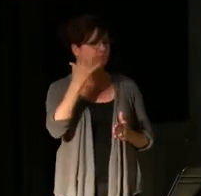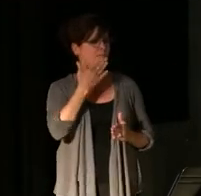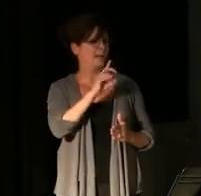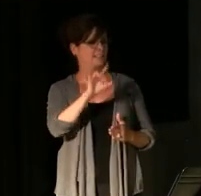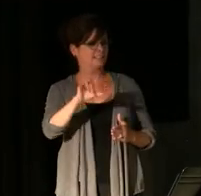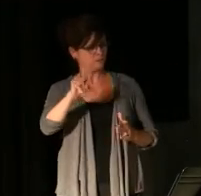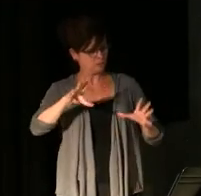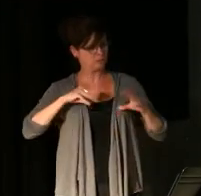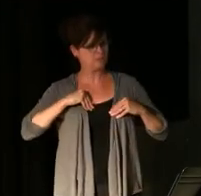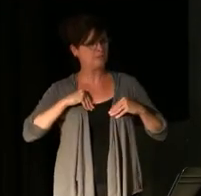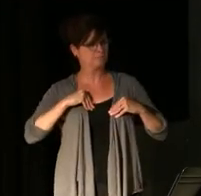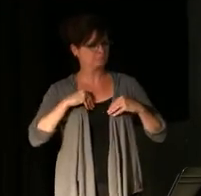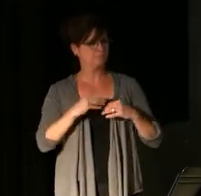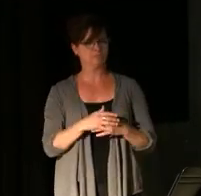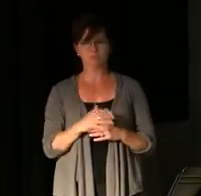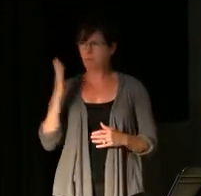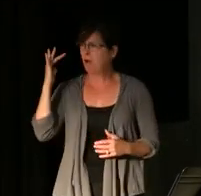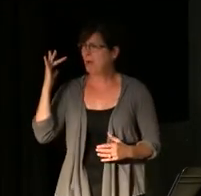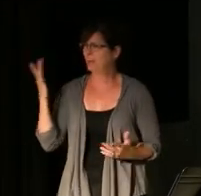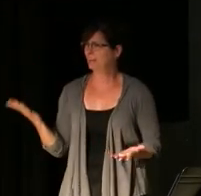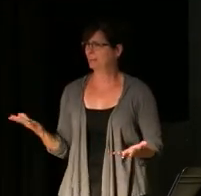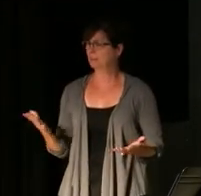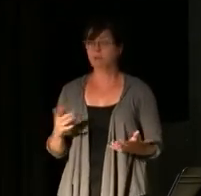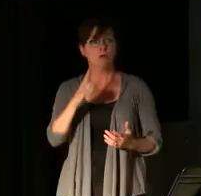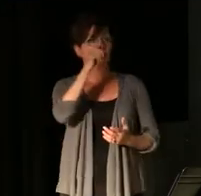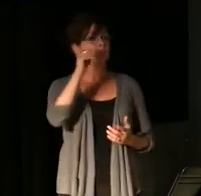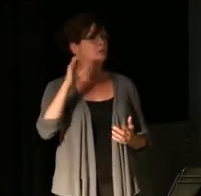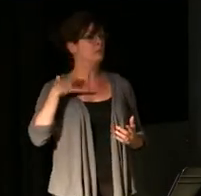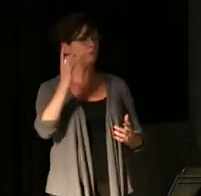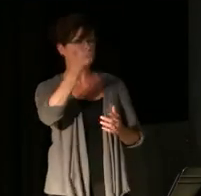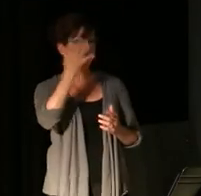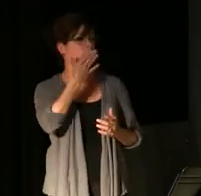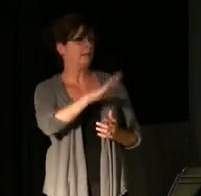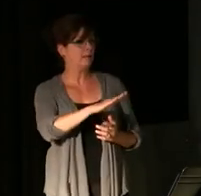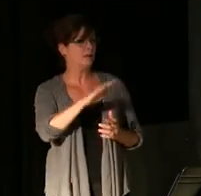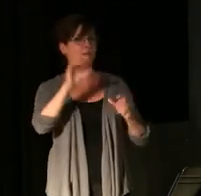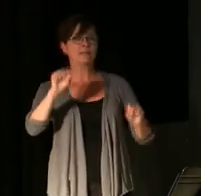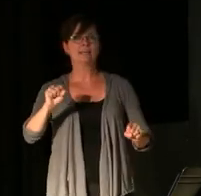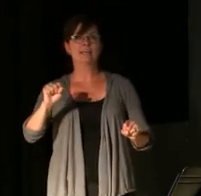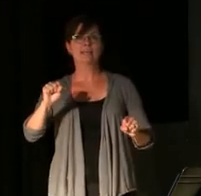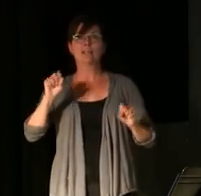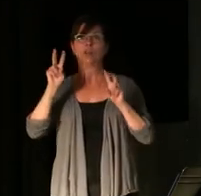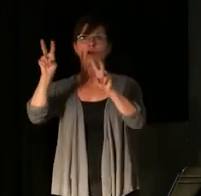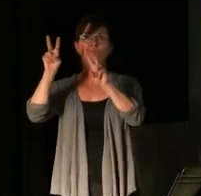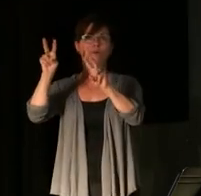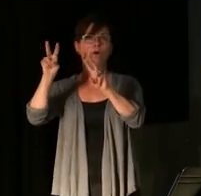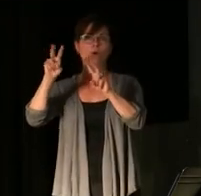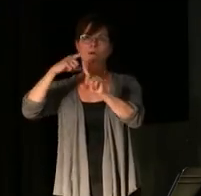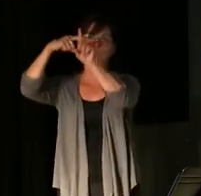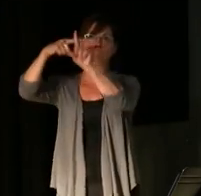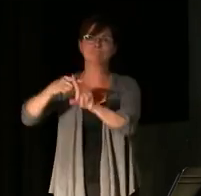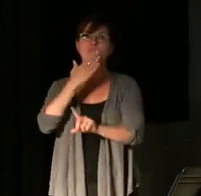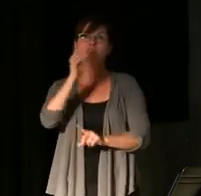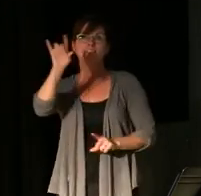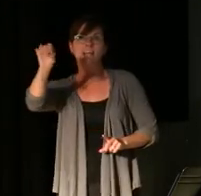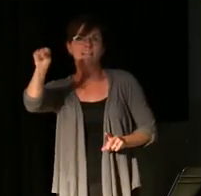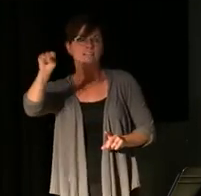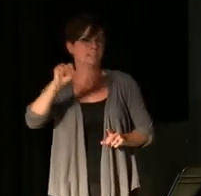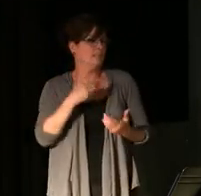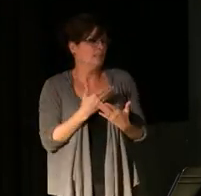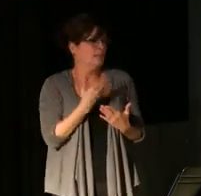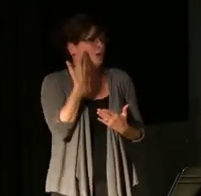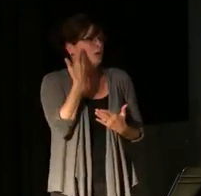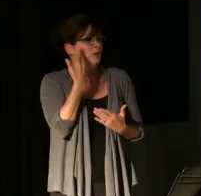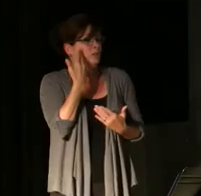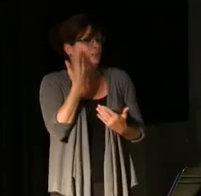it. Why? Because if we have rough days, we can look forward to having very good days. You never know